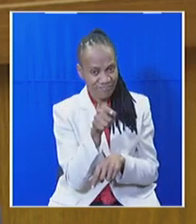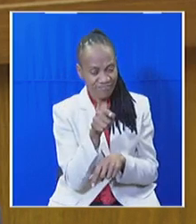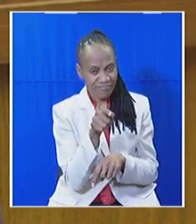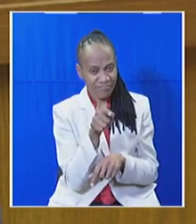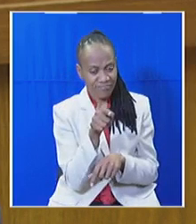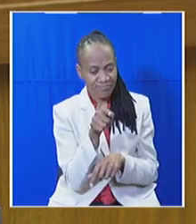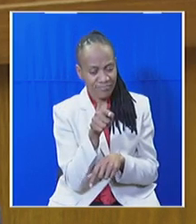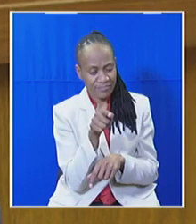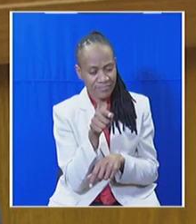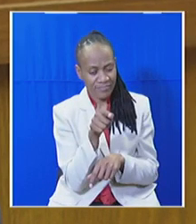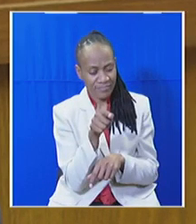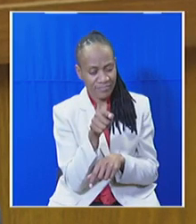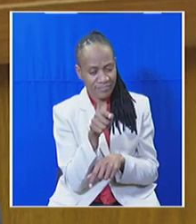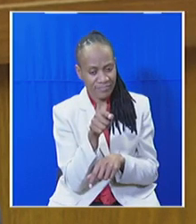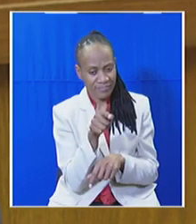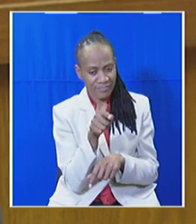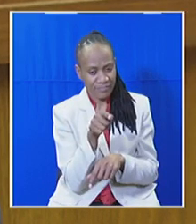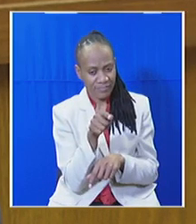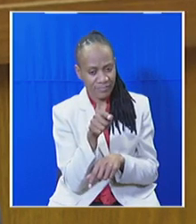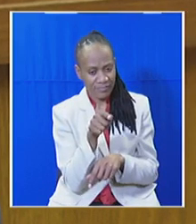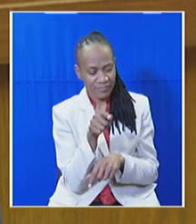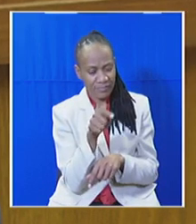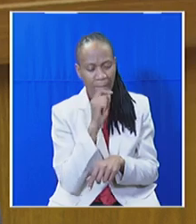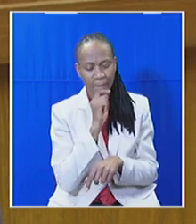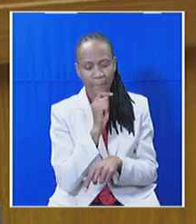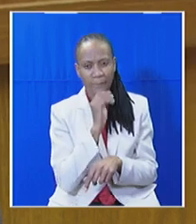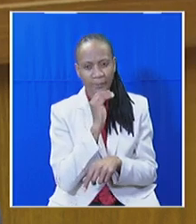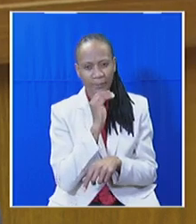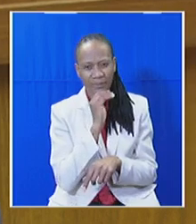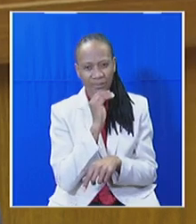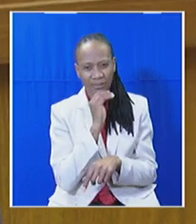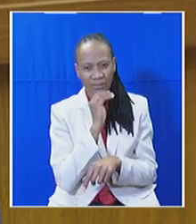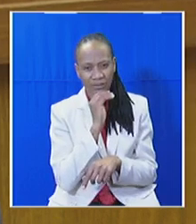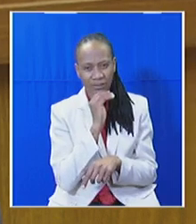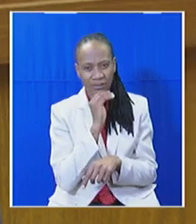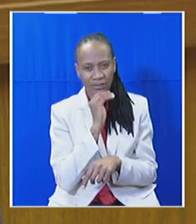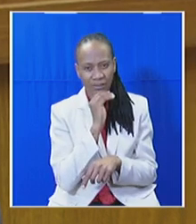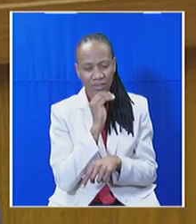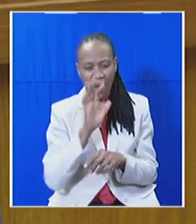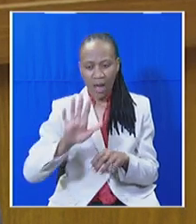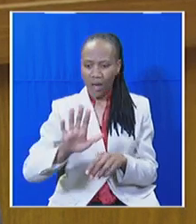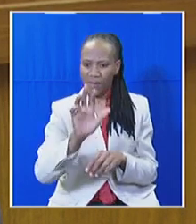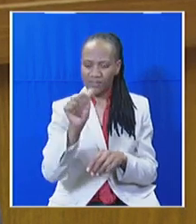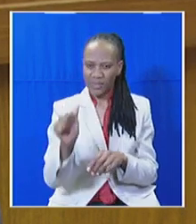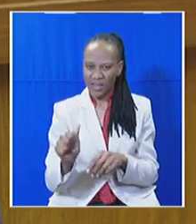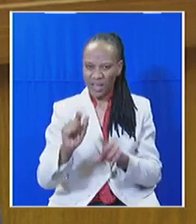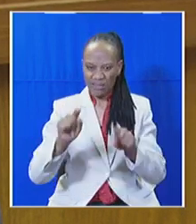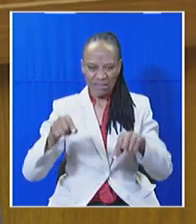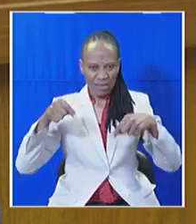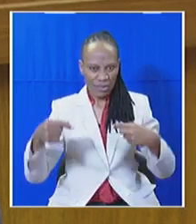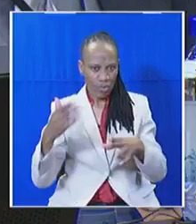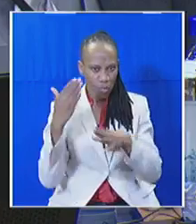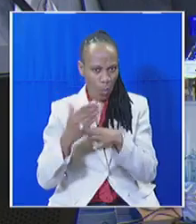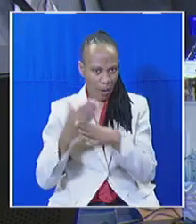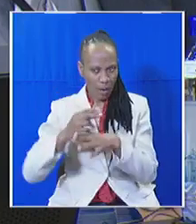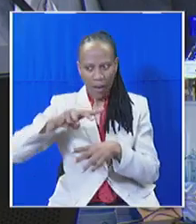however, preclude the continent from working with the United